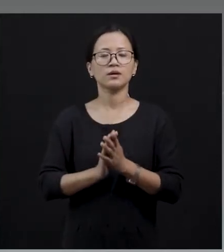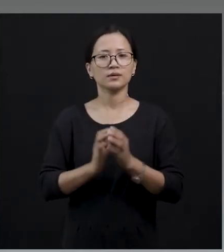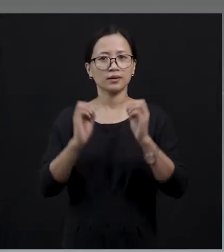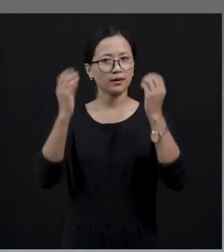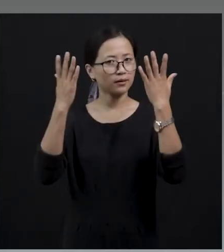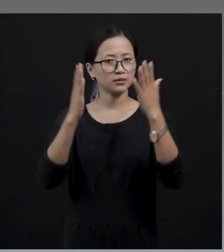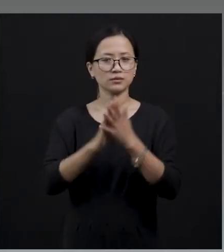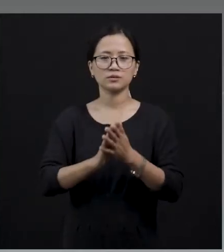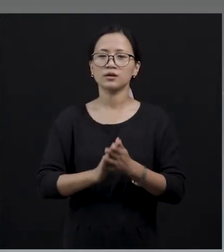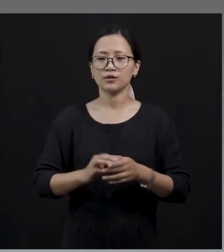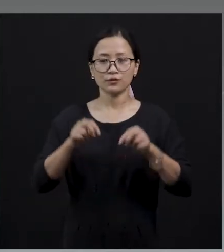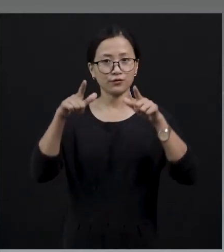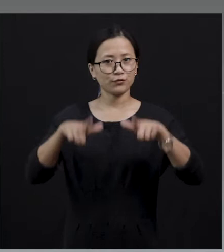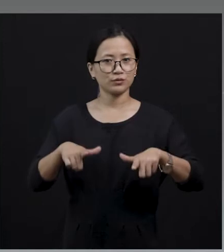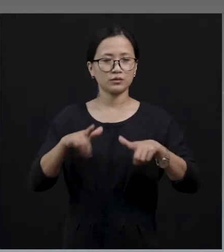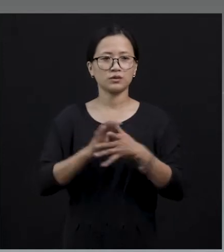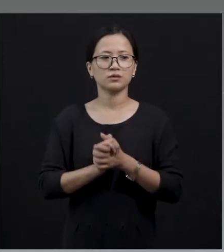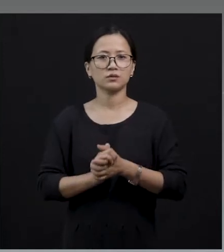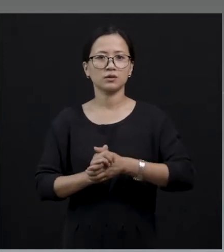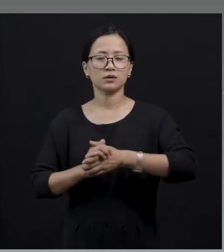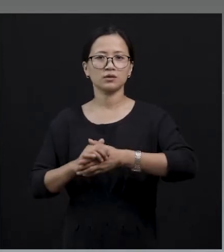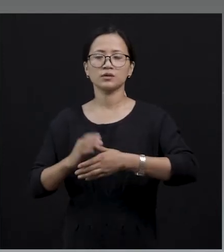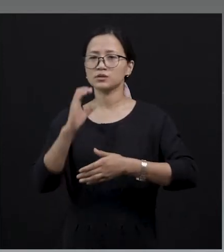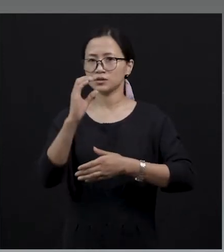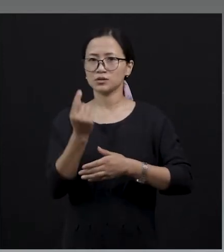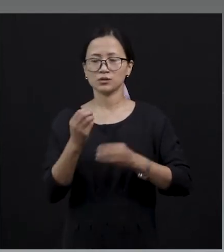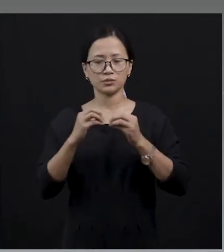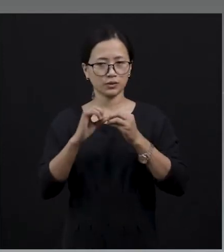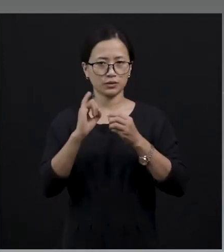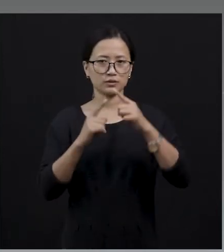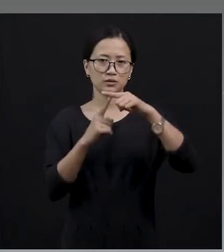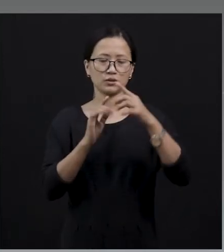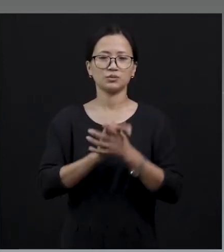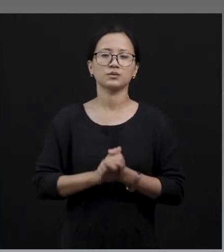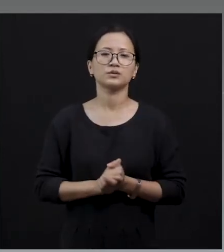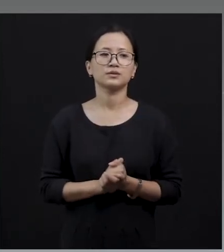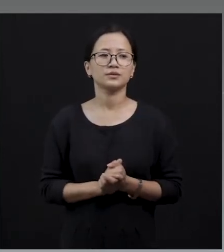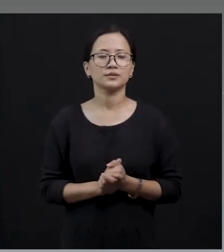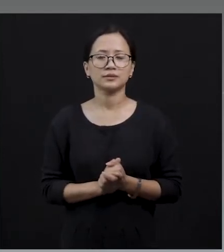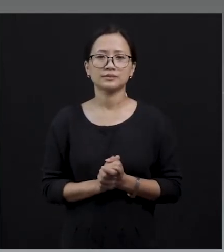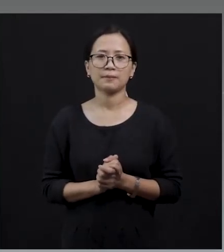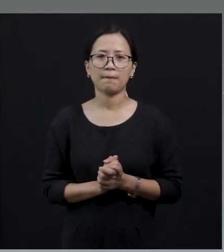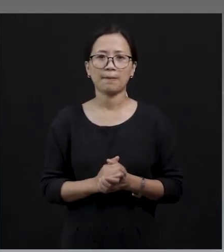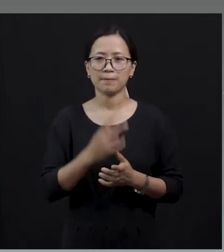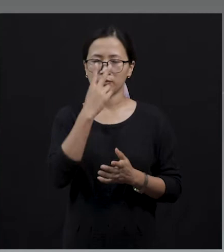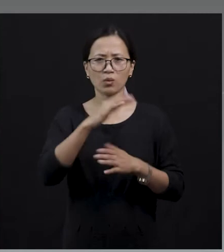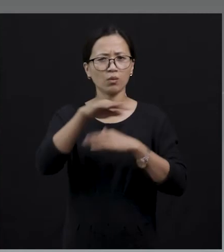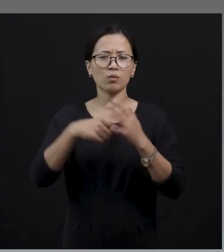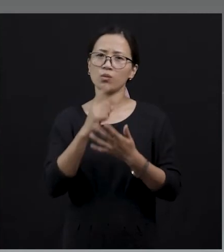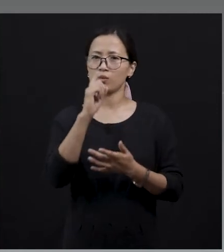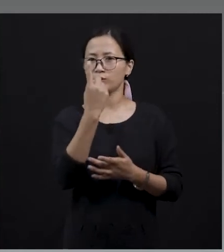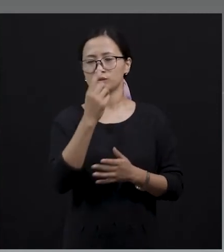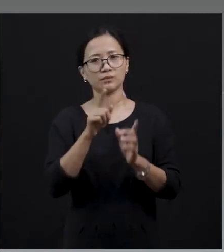span, the foot span, and cubit, right? Cubit. Now let's look at all of these one